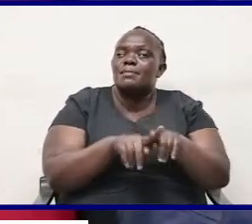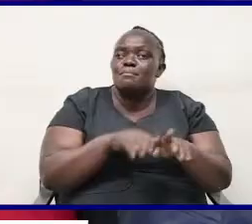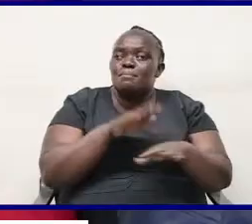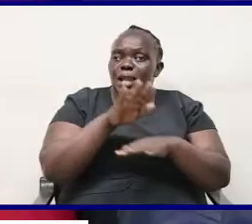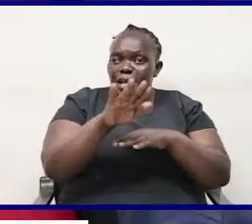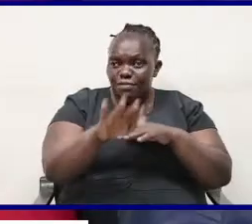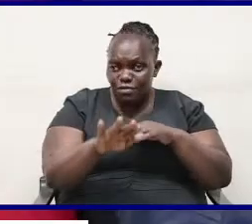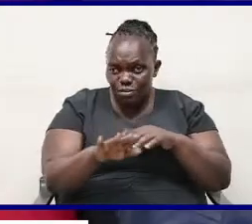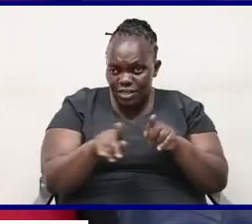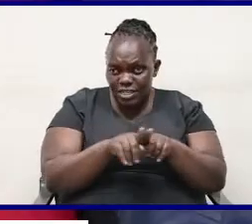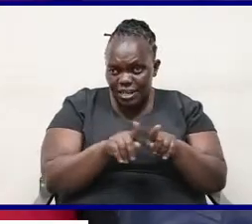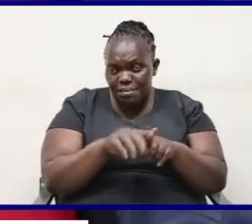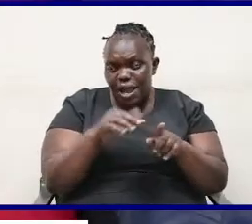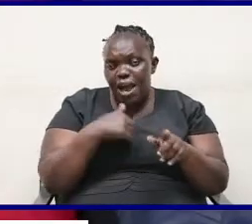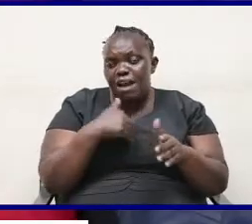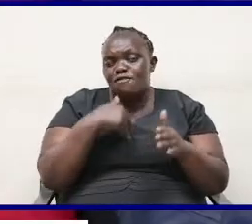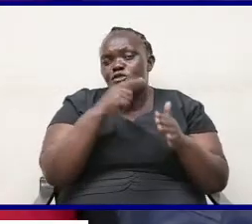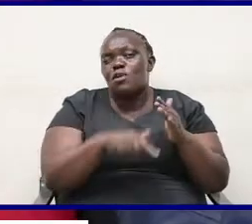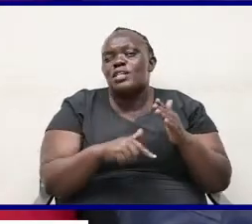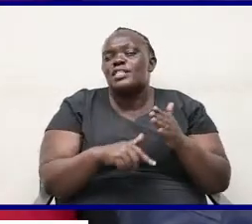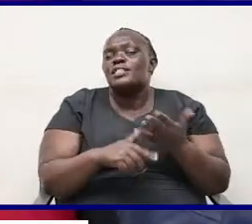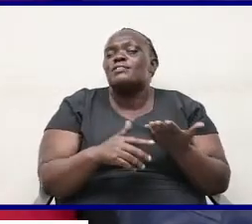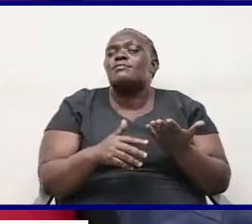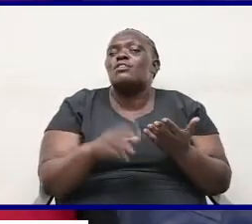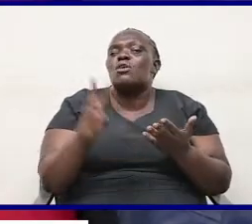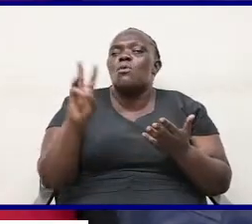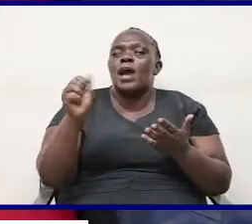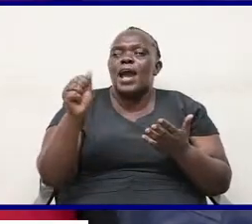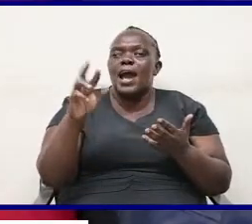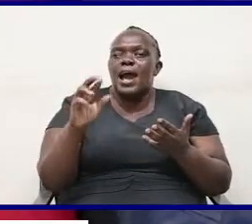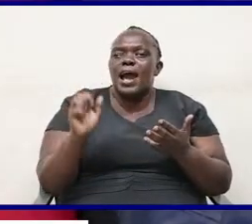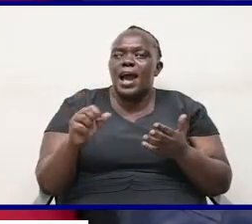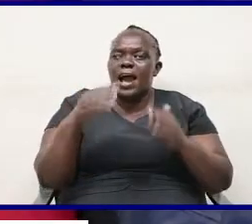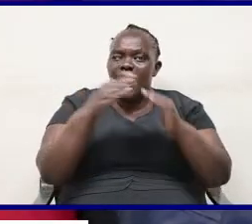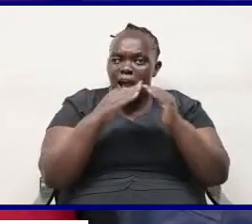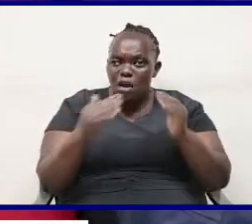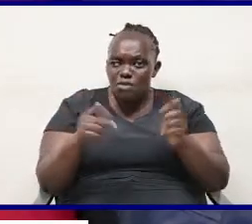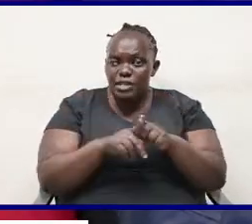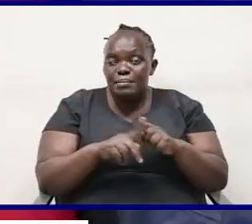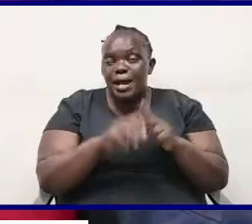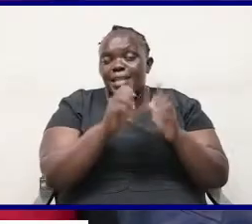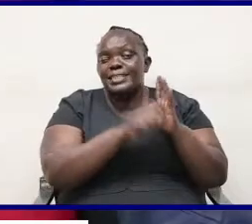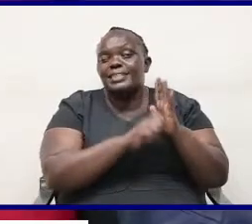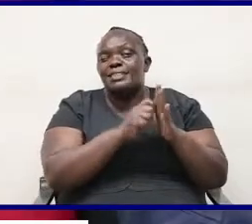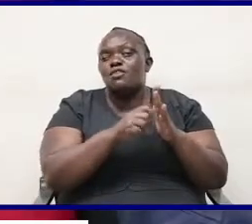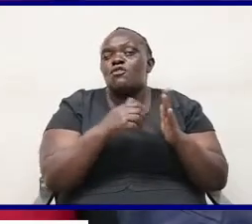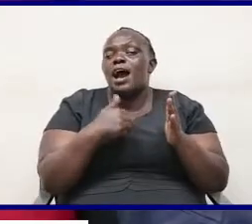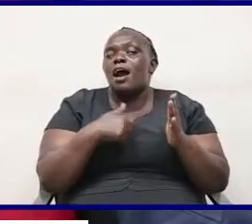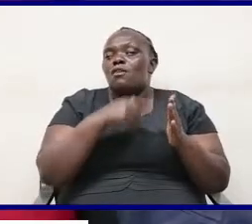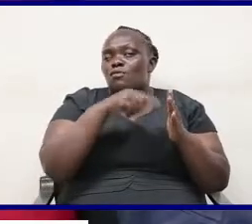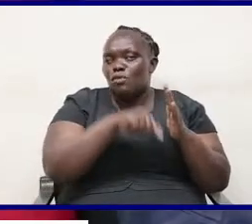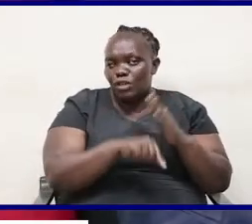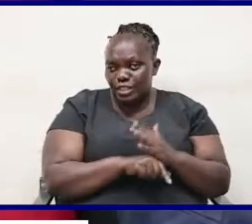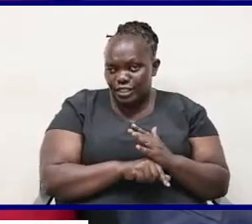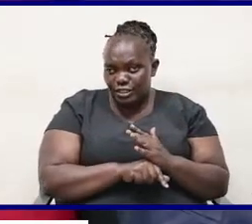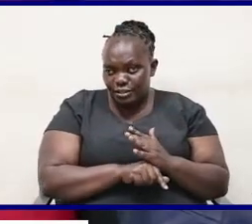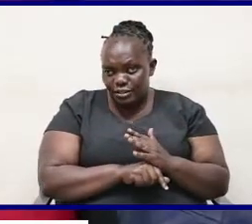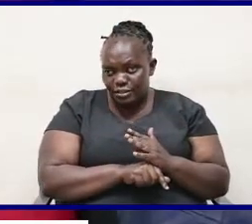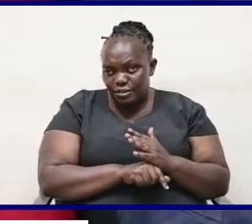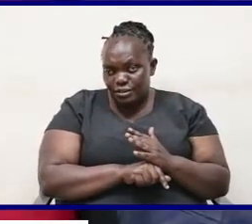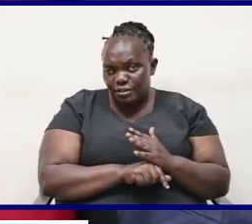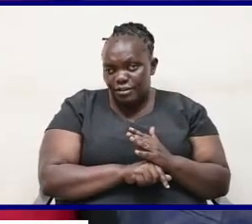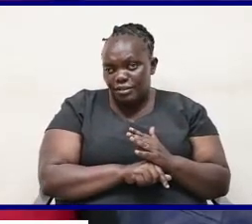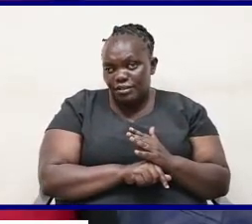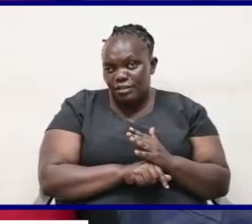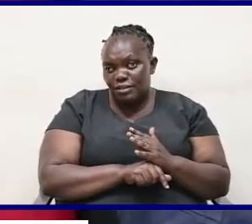platform that we also have the warehouse receipts. In industry, we have